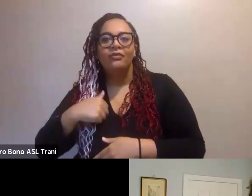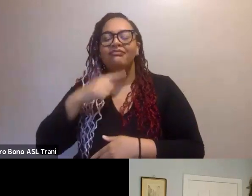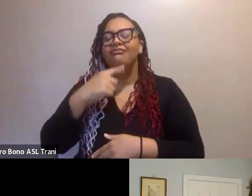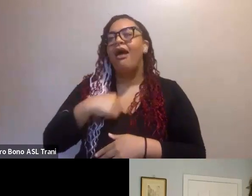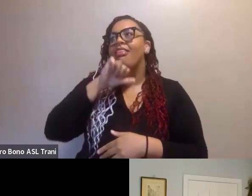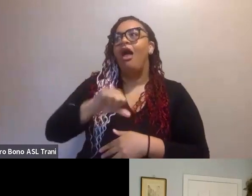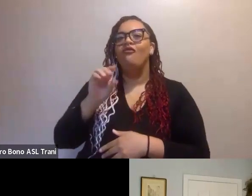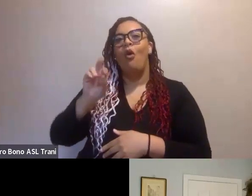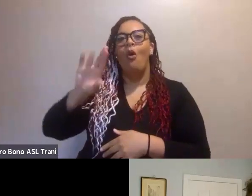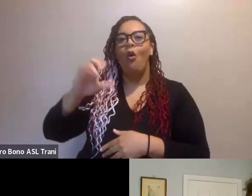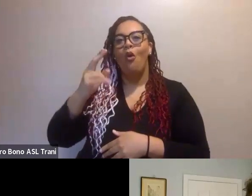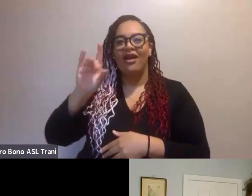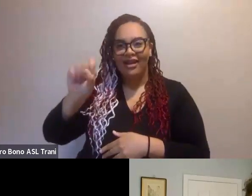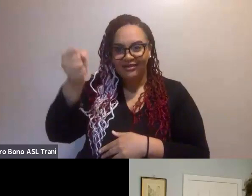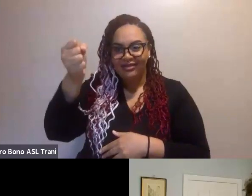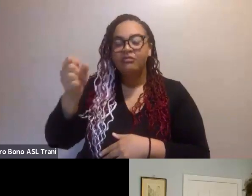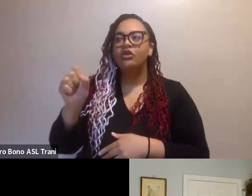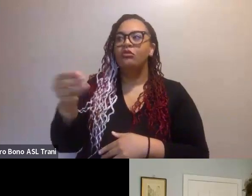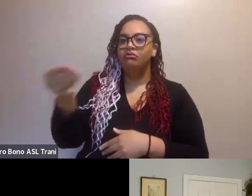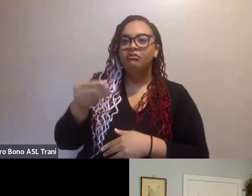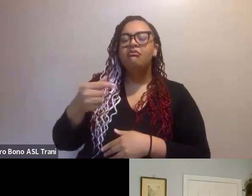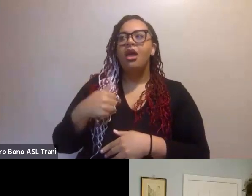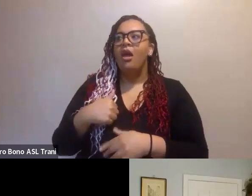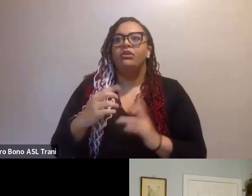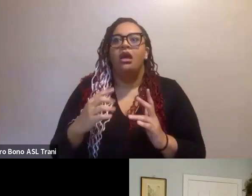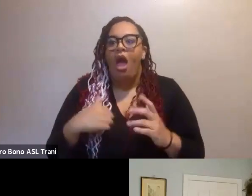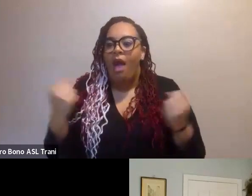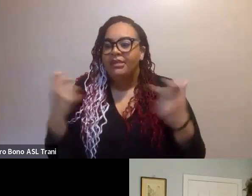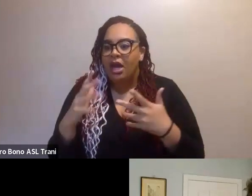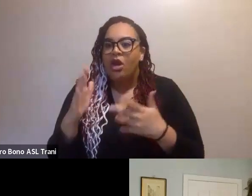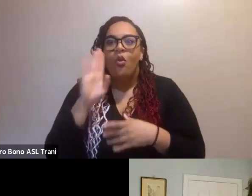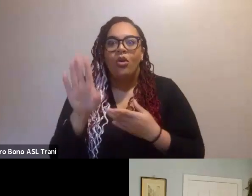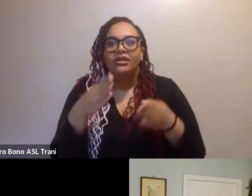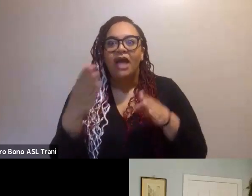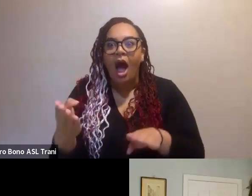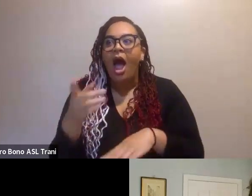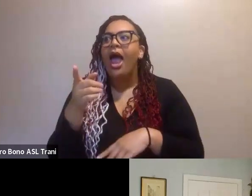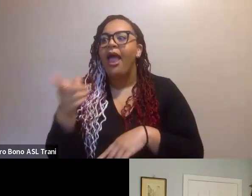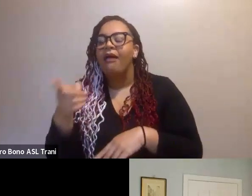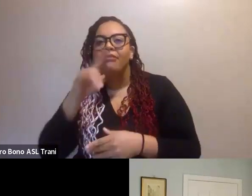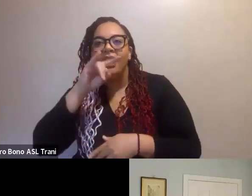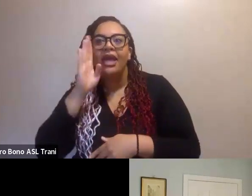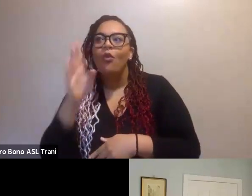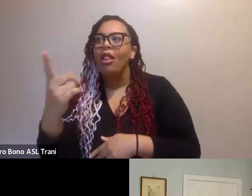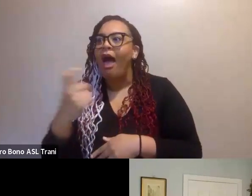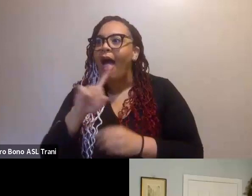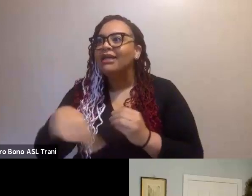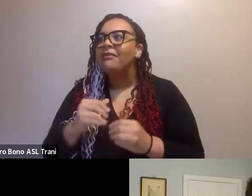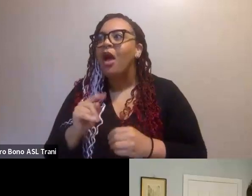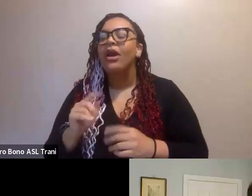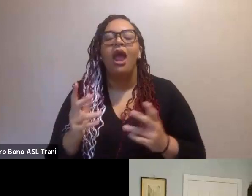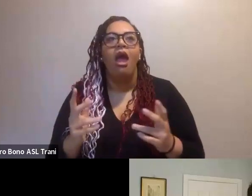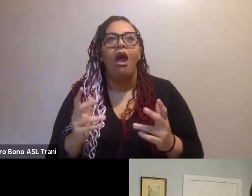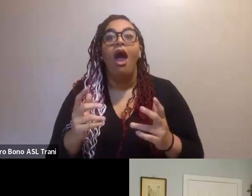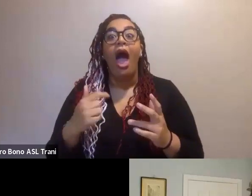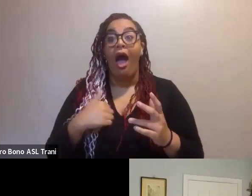And like, I was like, oh my gosh, I'm so scared it's gonna die. I'm not gonna keep it alive. And she's gonna ask about it and everything like that. And I